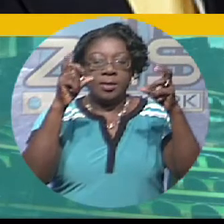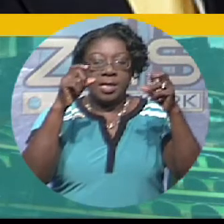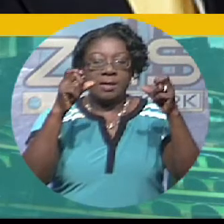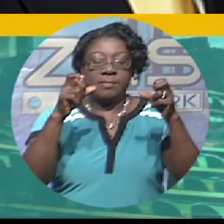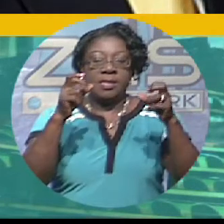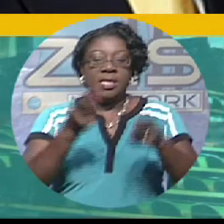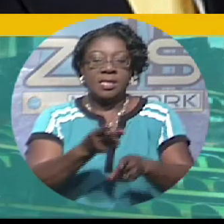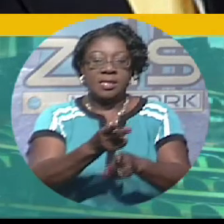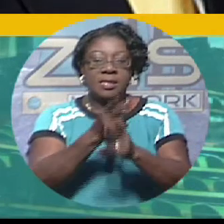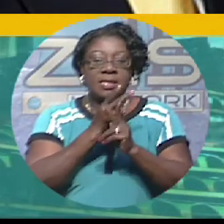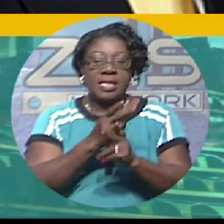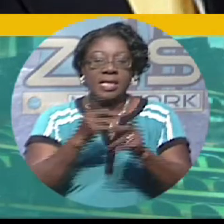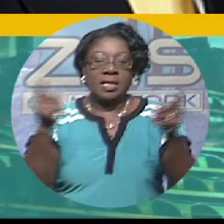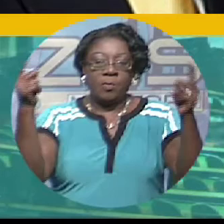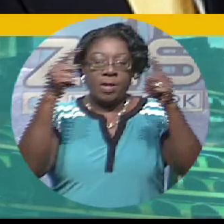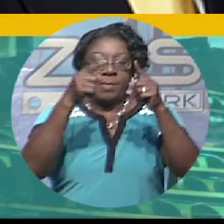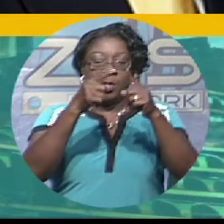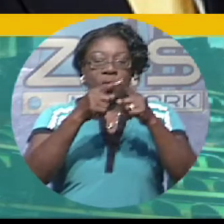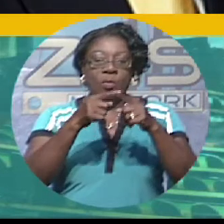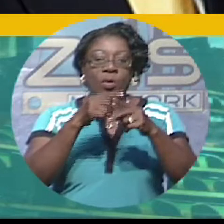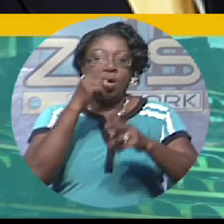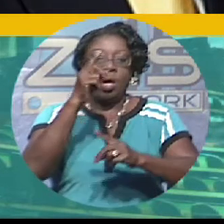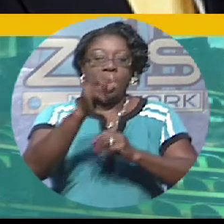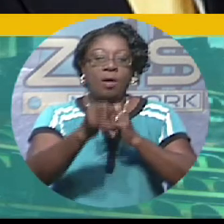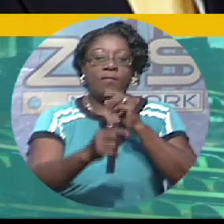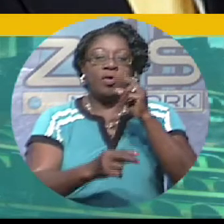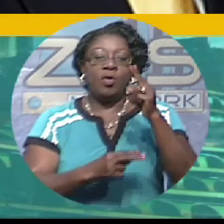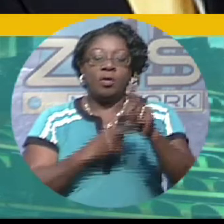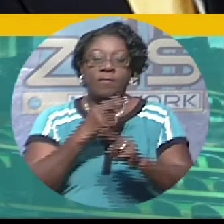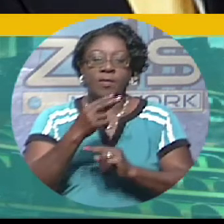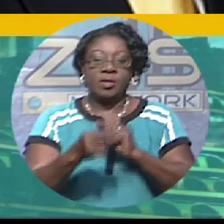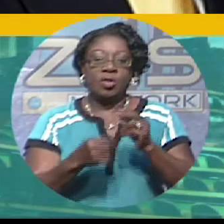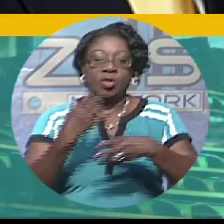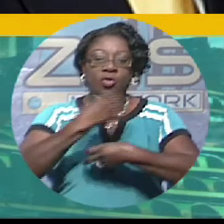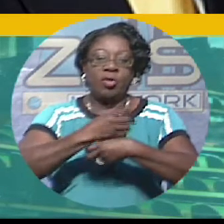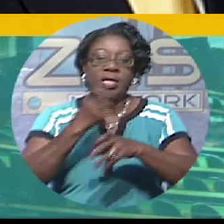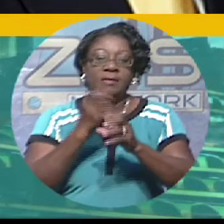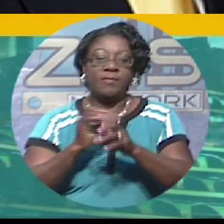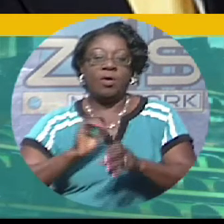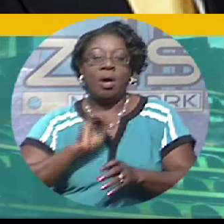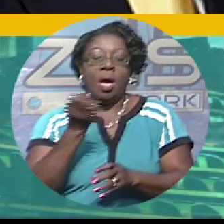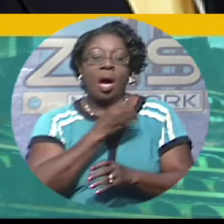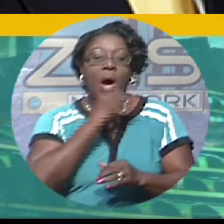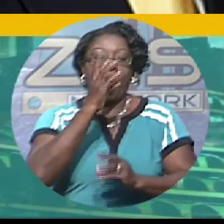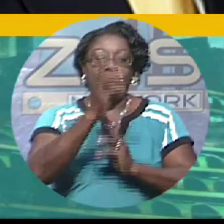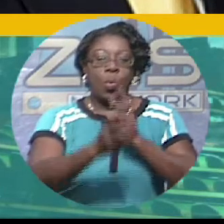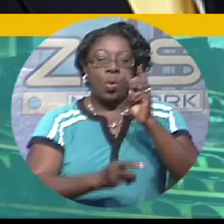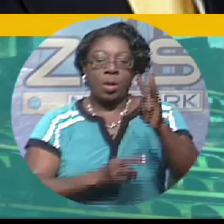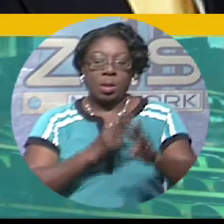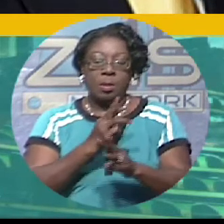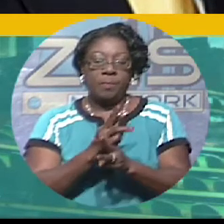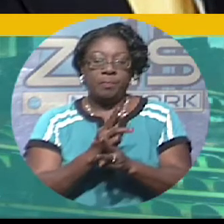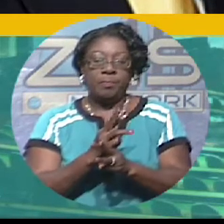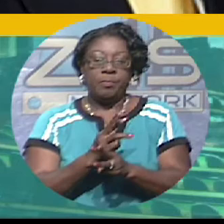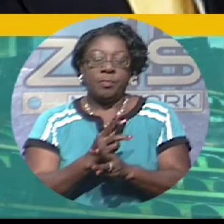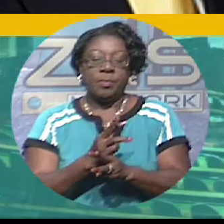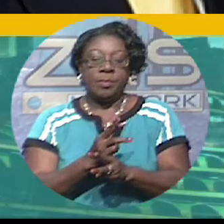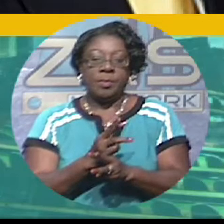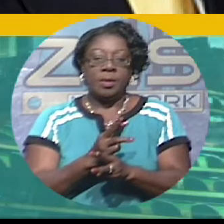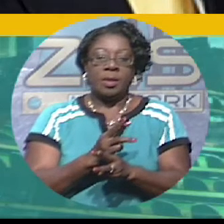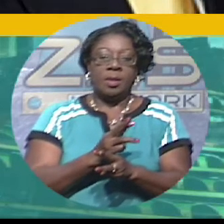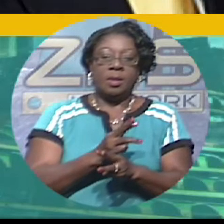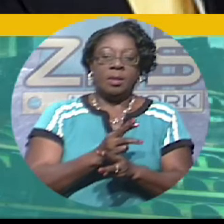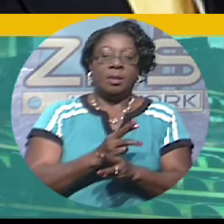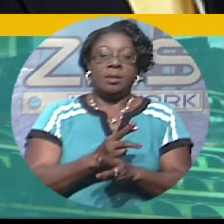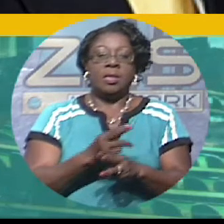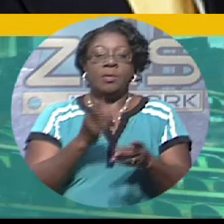Sustainable Development Goals, a Universal Push to Transform Our World. UN Secretary General His Excellency Ban Ki-moon will host a